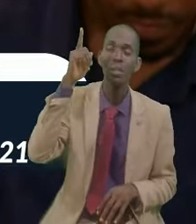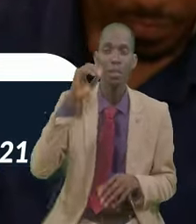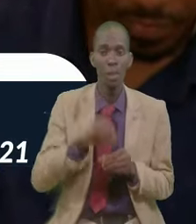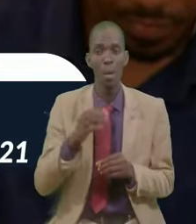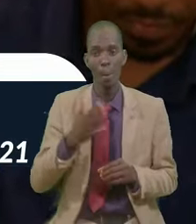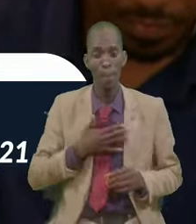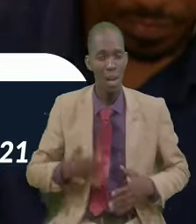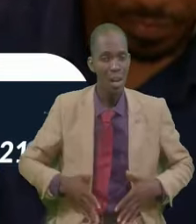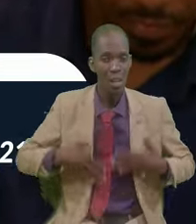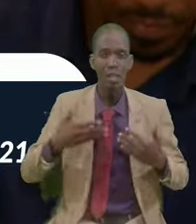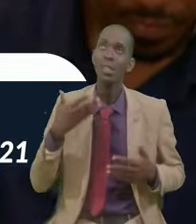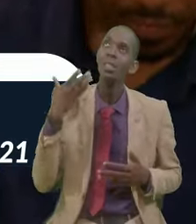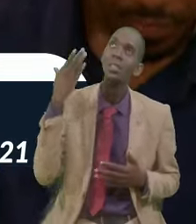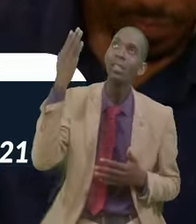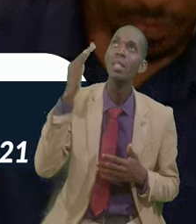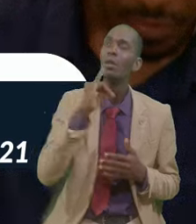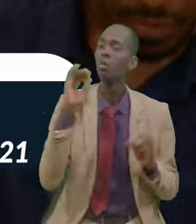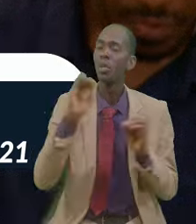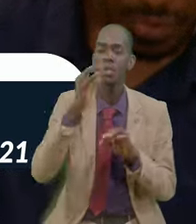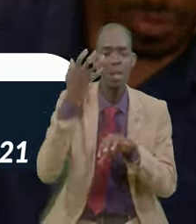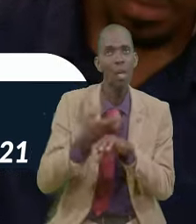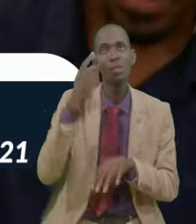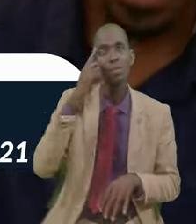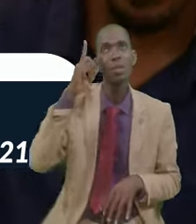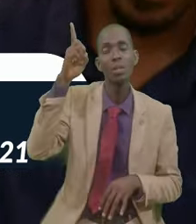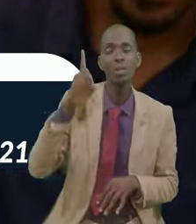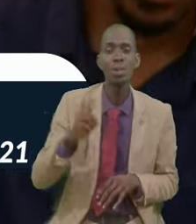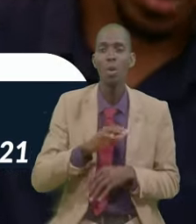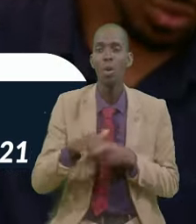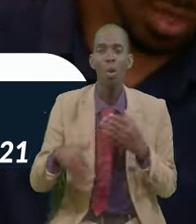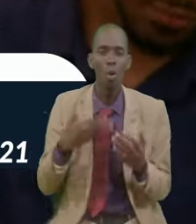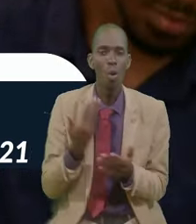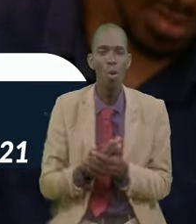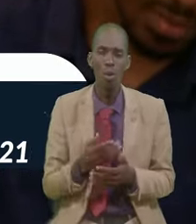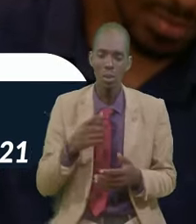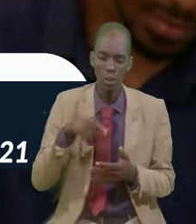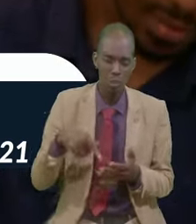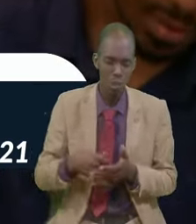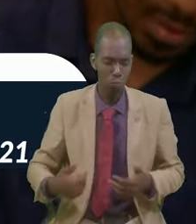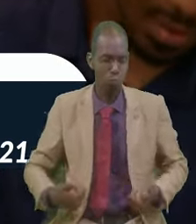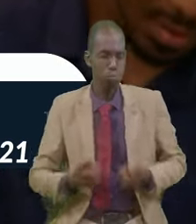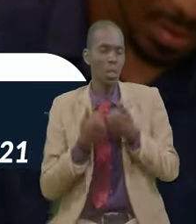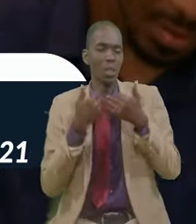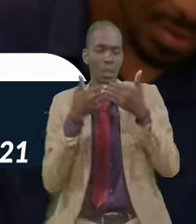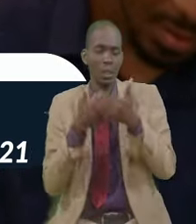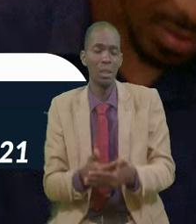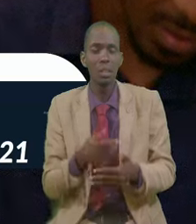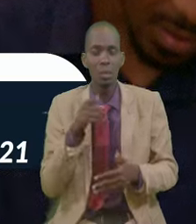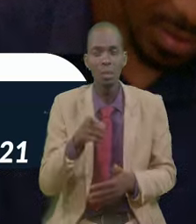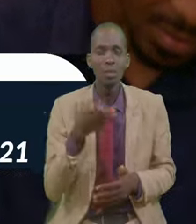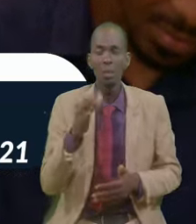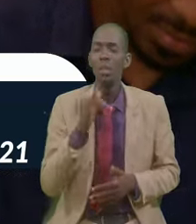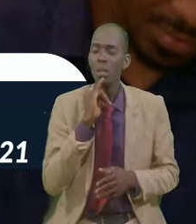life, there is nothing too hard for thee. All these challenges around you, there is nothing too hard for